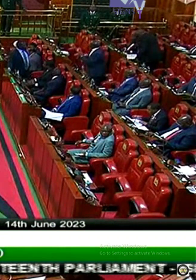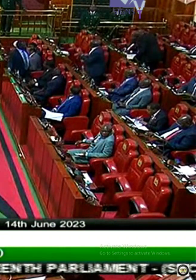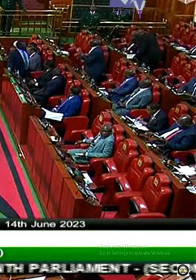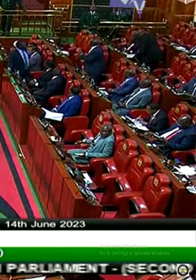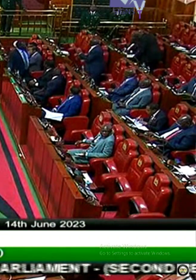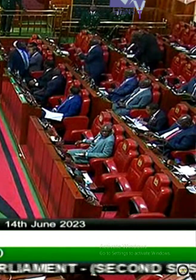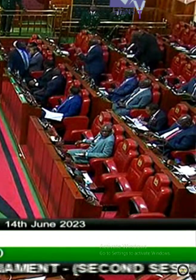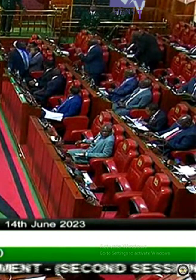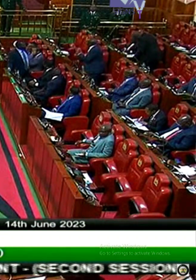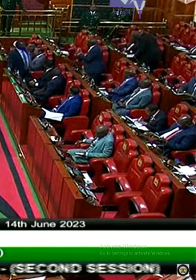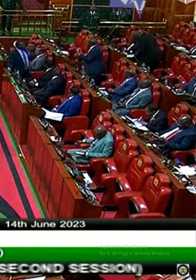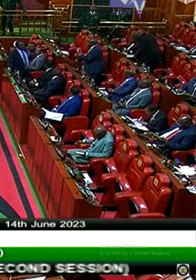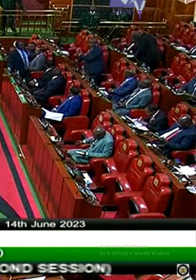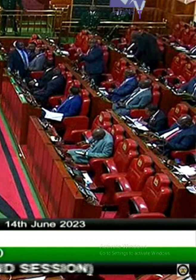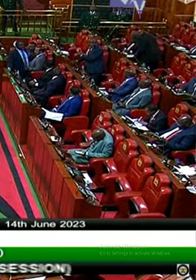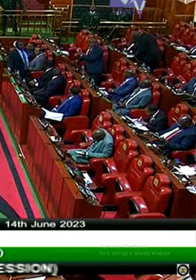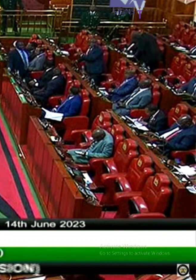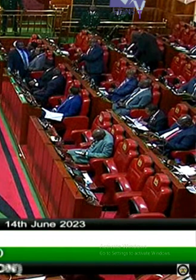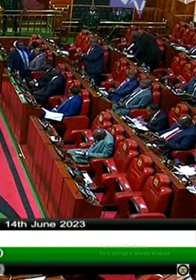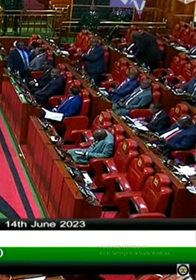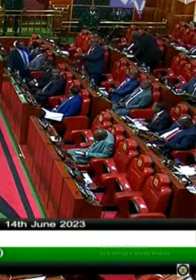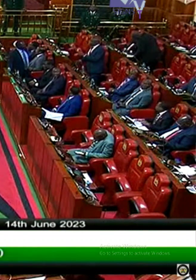Kaloleni, Katana.